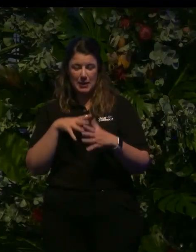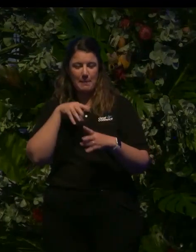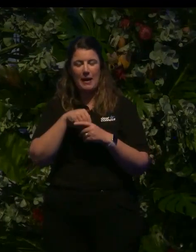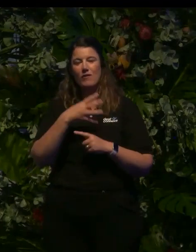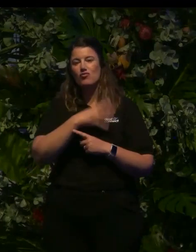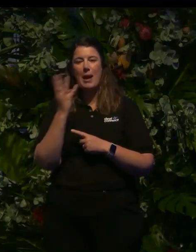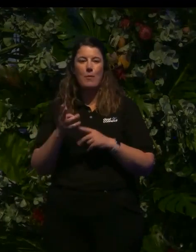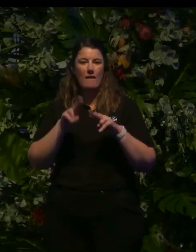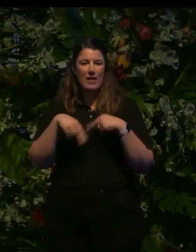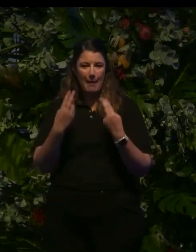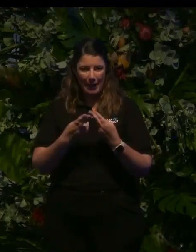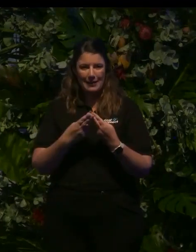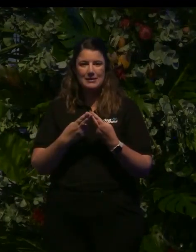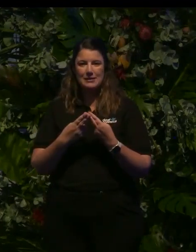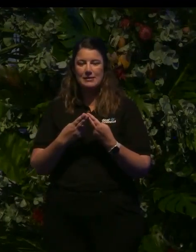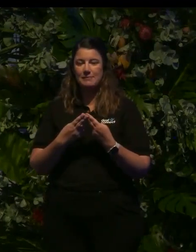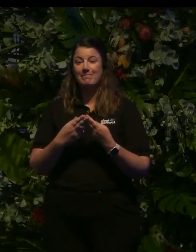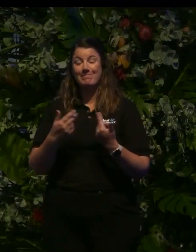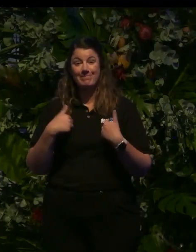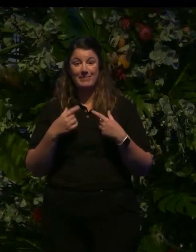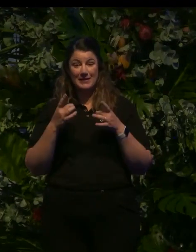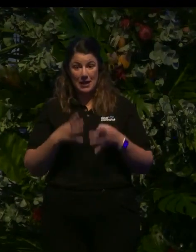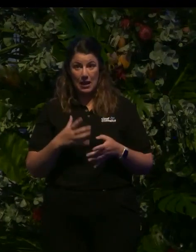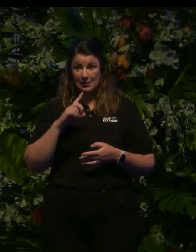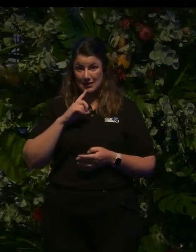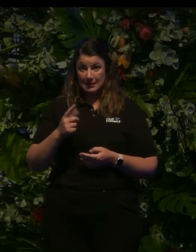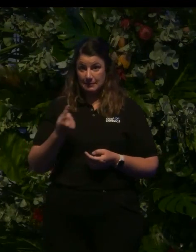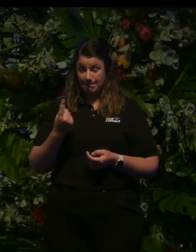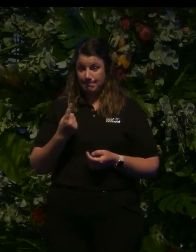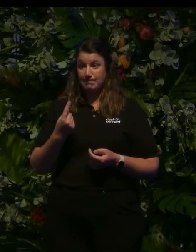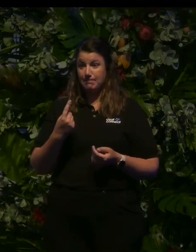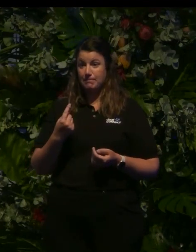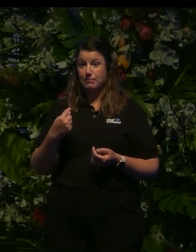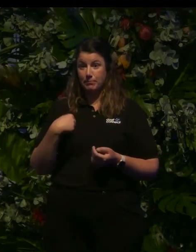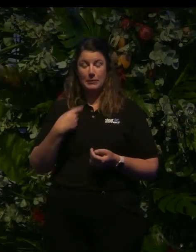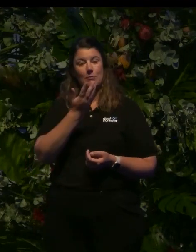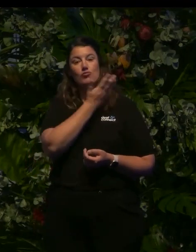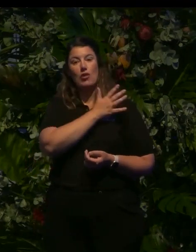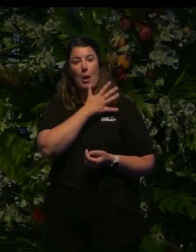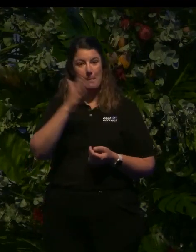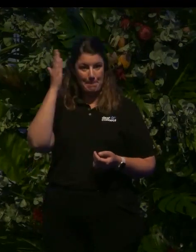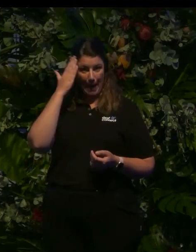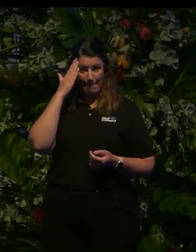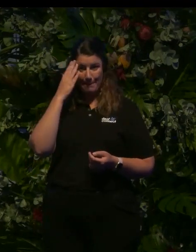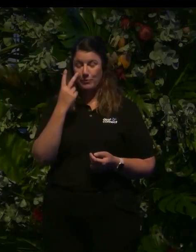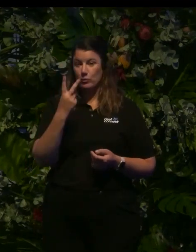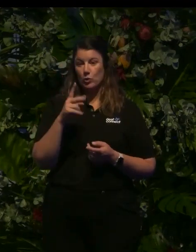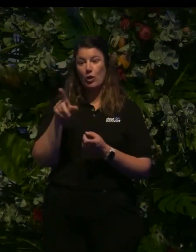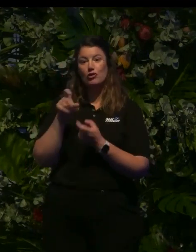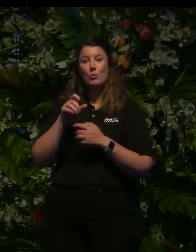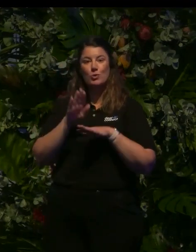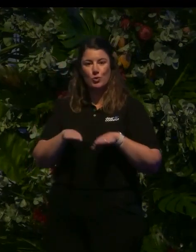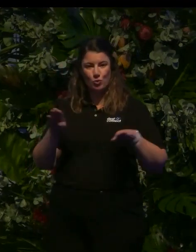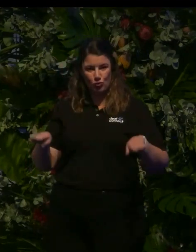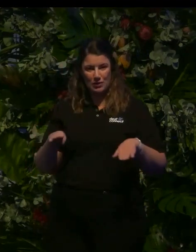of Rainbow Families. And I'll start us off by saying that I am a proud mom of 2 adopted